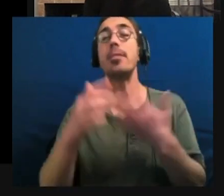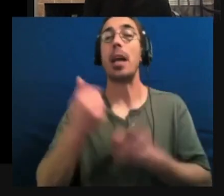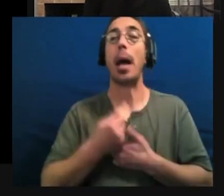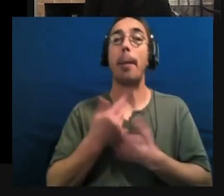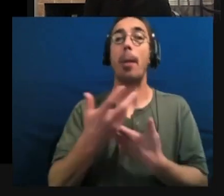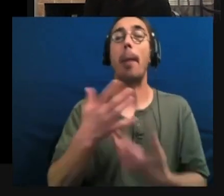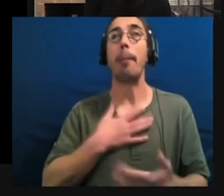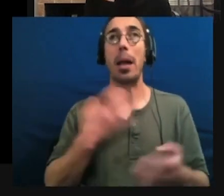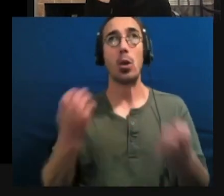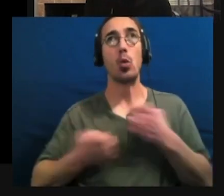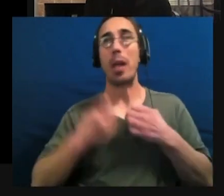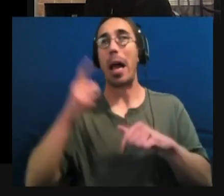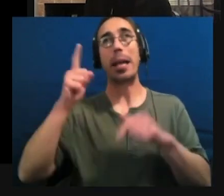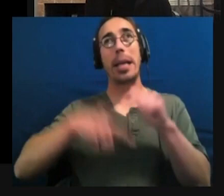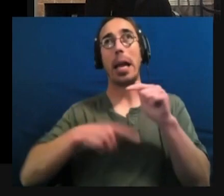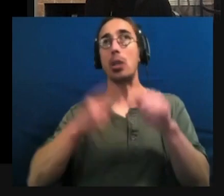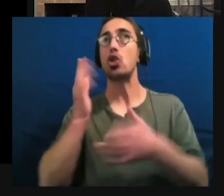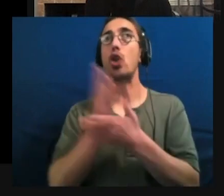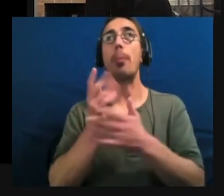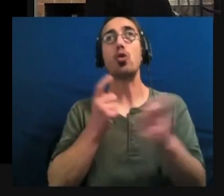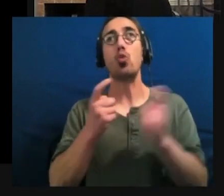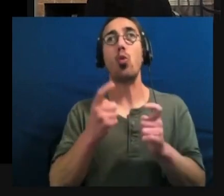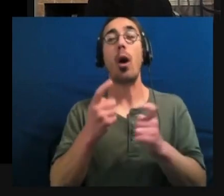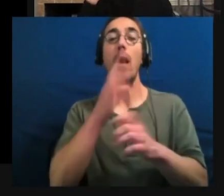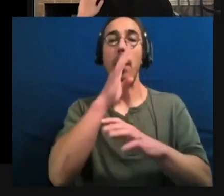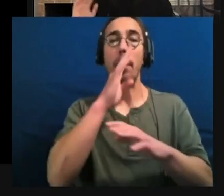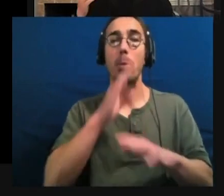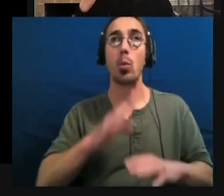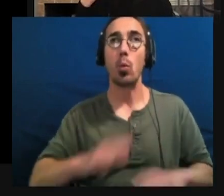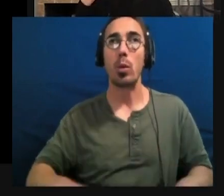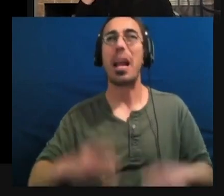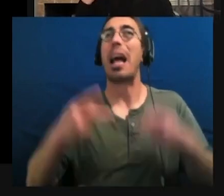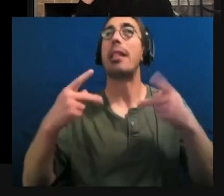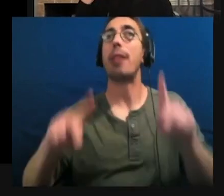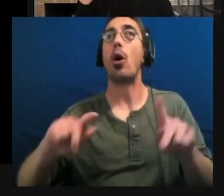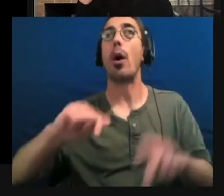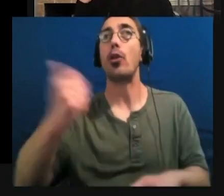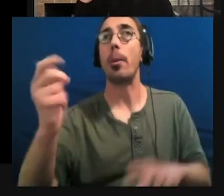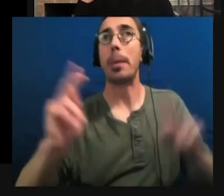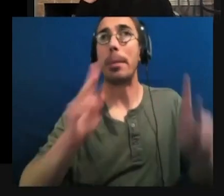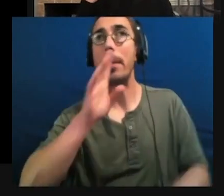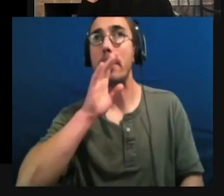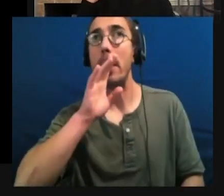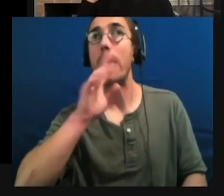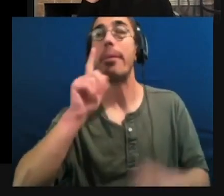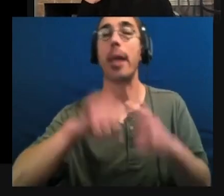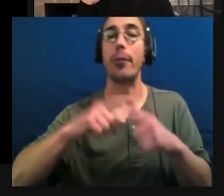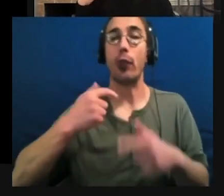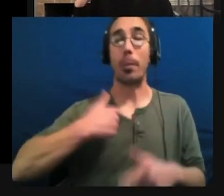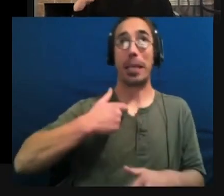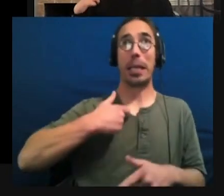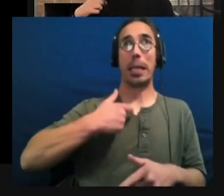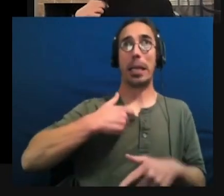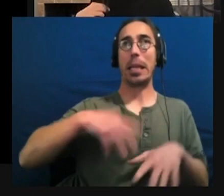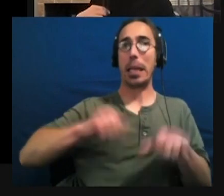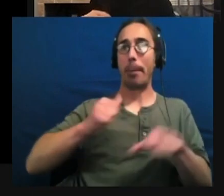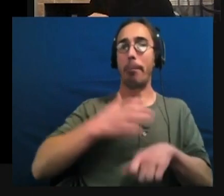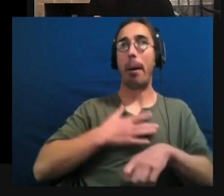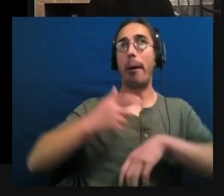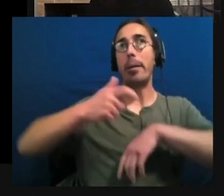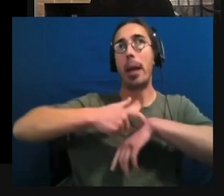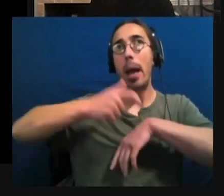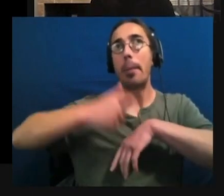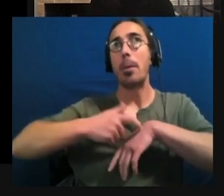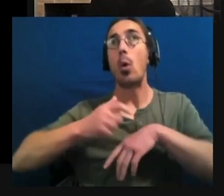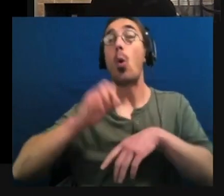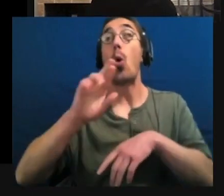reduce. I remained silent and allowed people to speak for me instead of taking my time. Or I used lots of scripting,